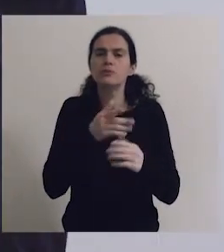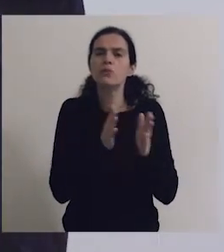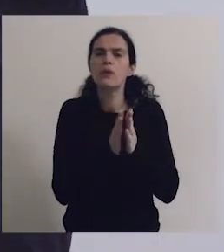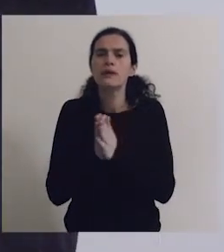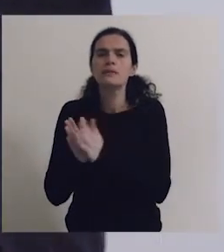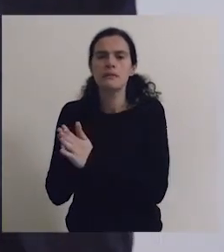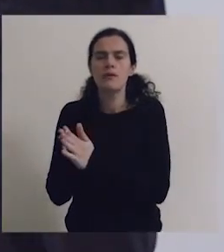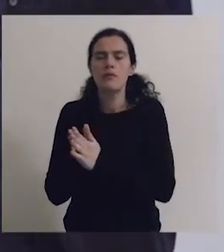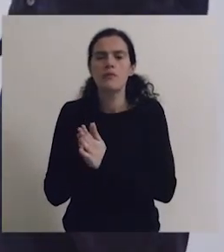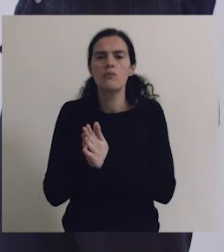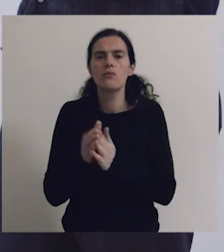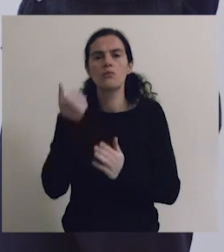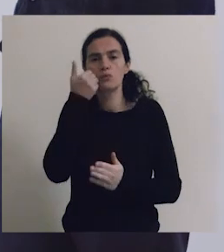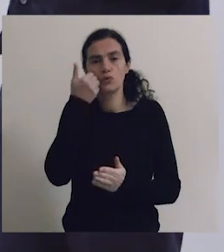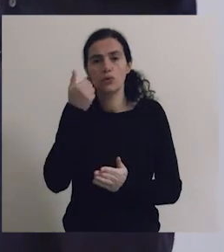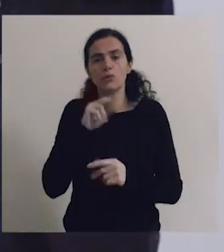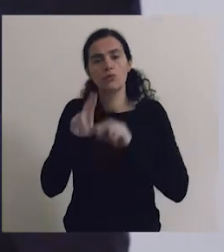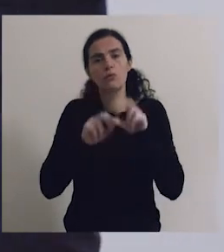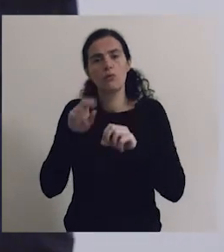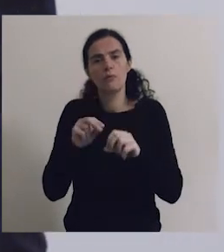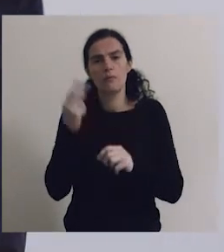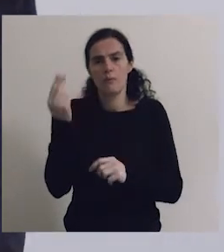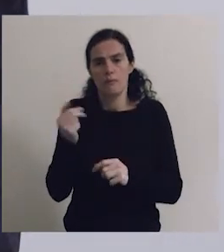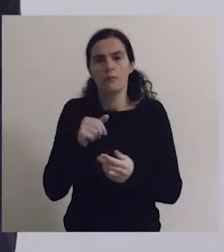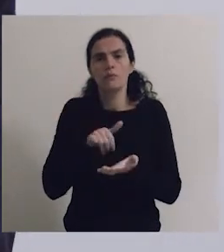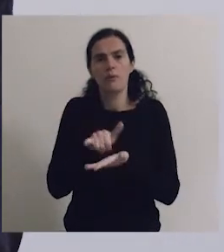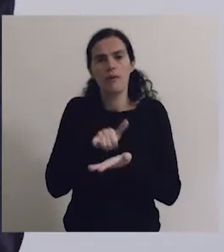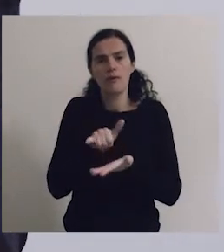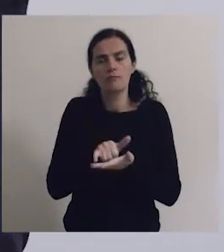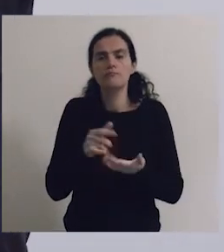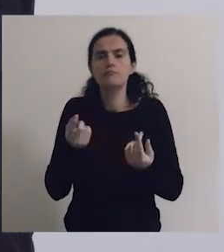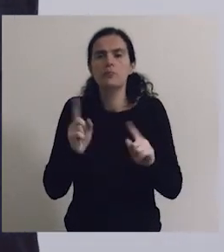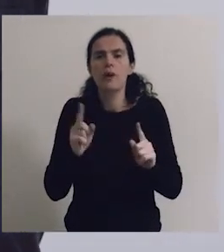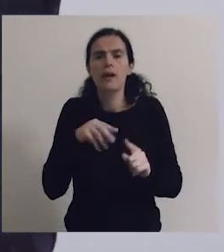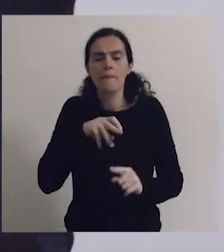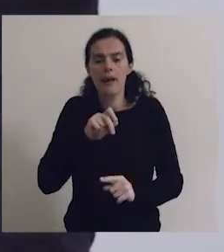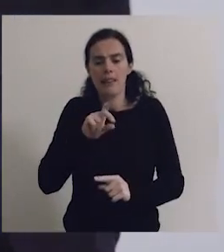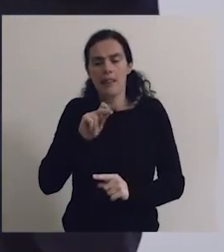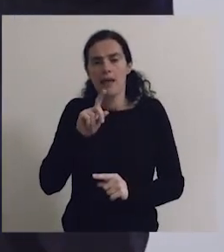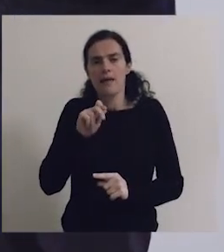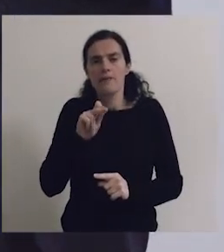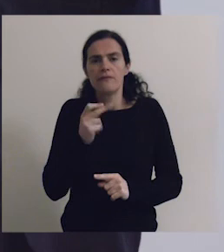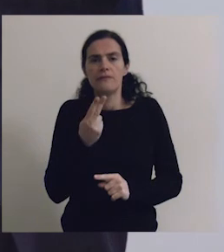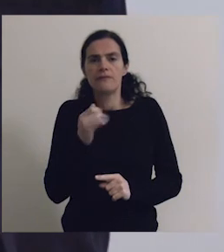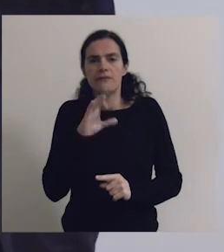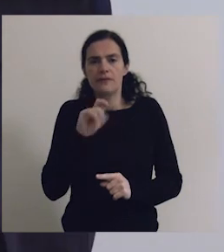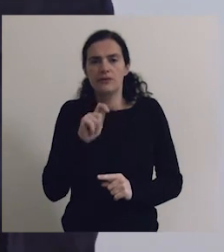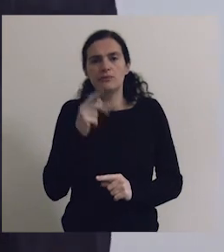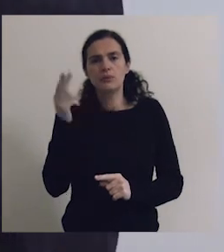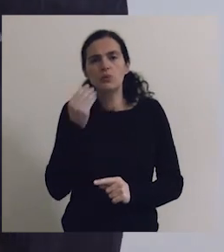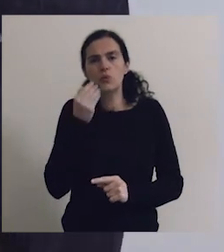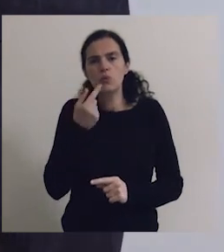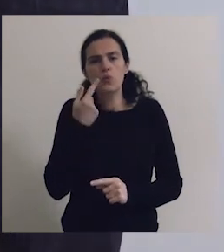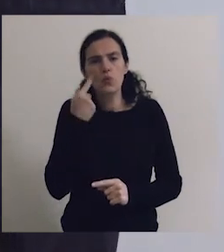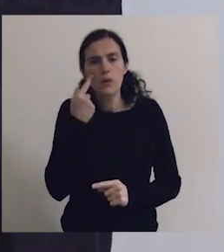that belongs to the collection of the Museum of Modern Art in New York. But it's not the Malevich painting as you